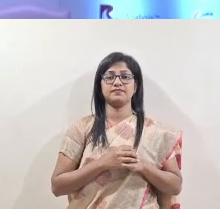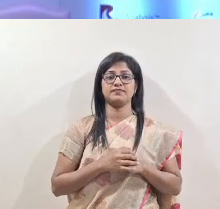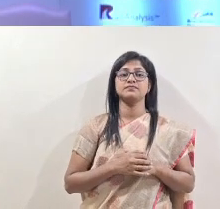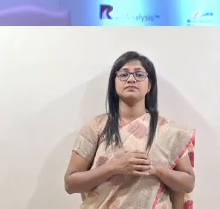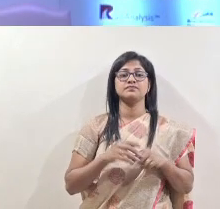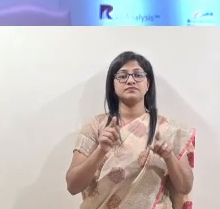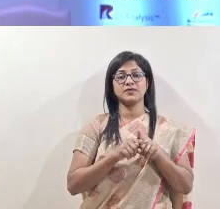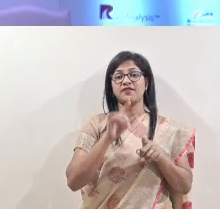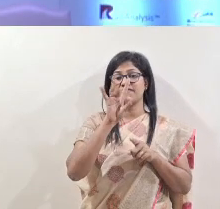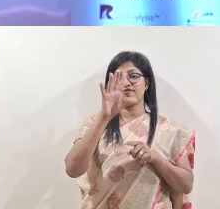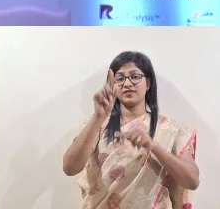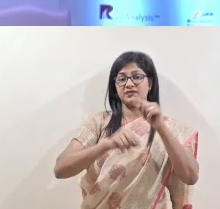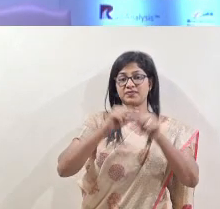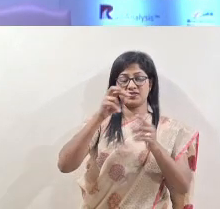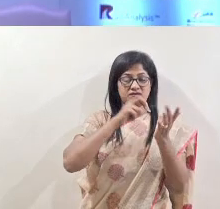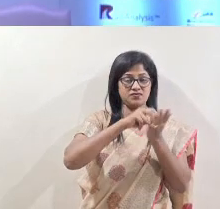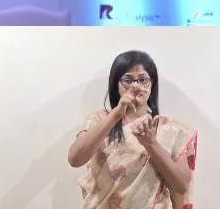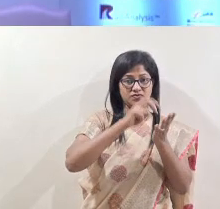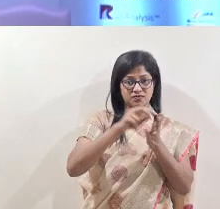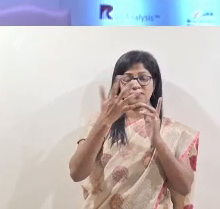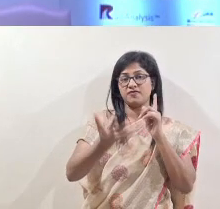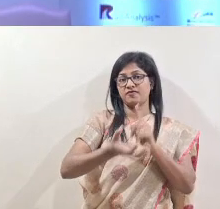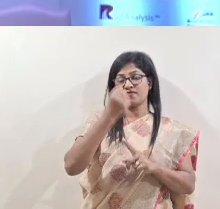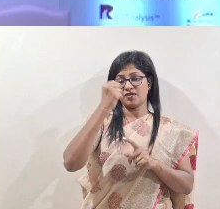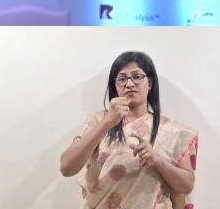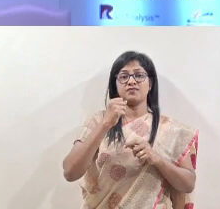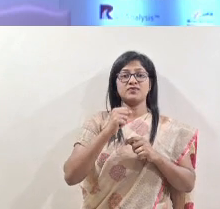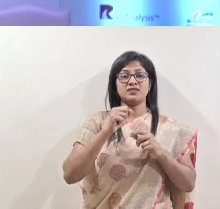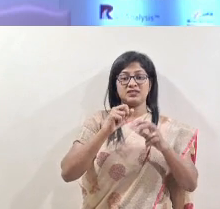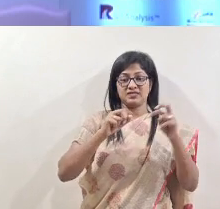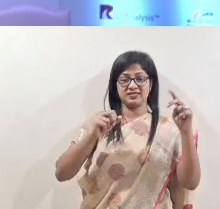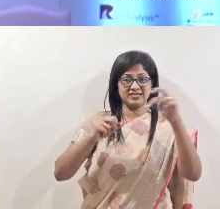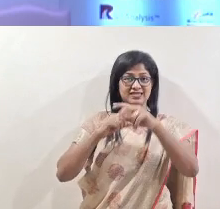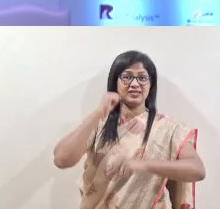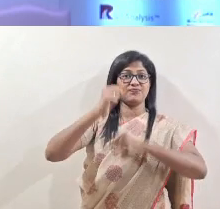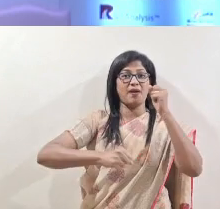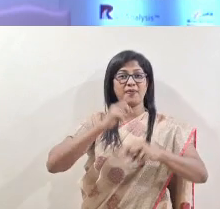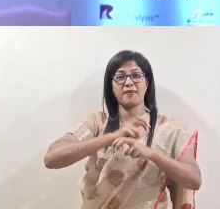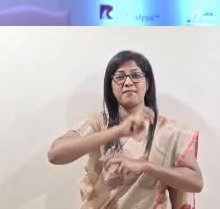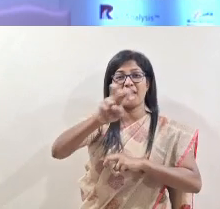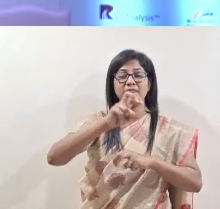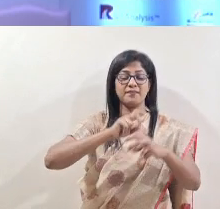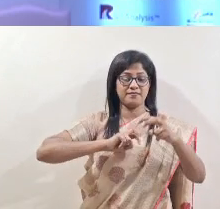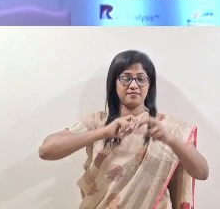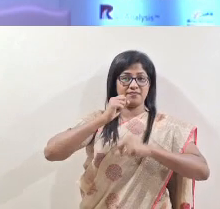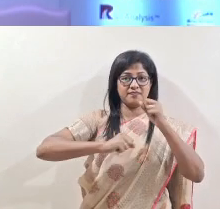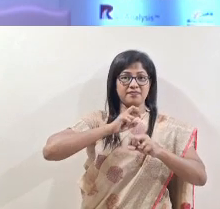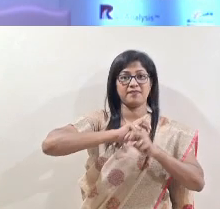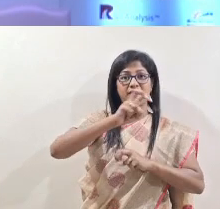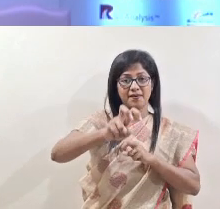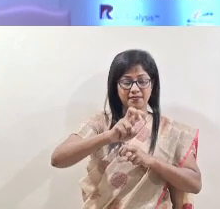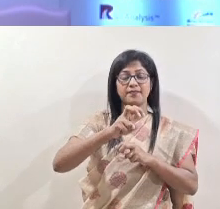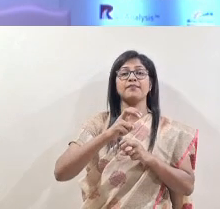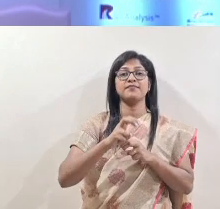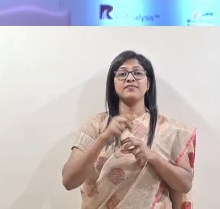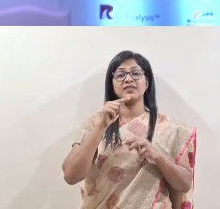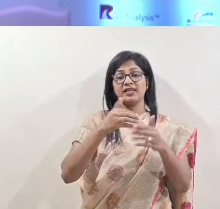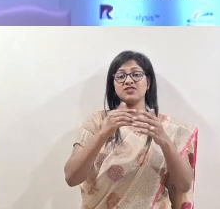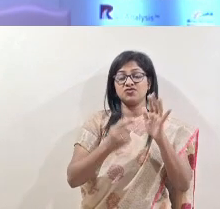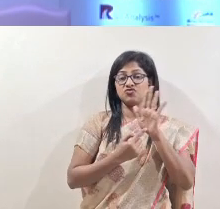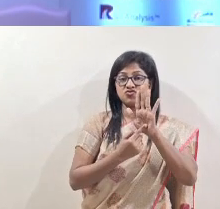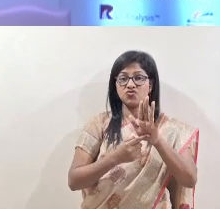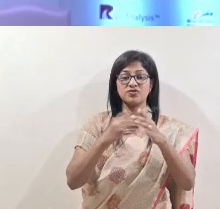15% pedestrians were found to running crossing the road by running, which indicates that the gaps were not adequate and